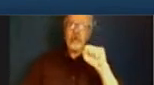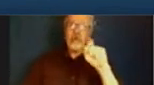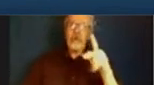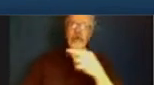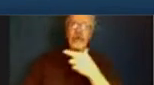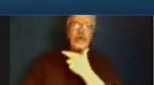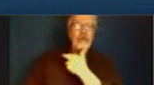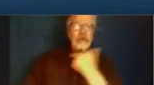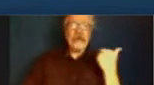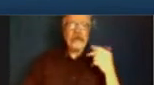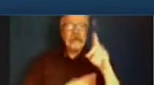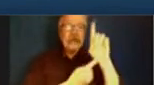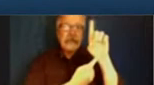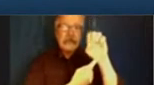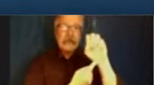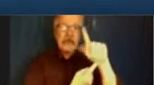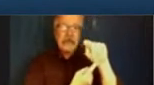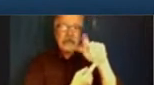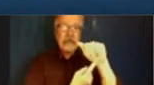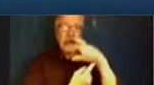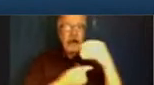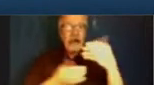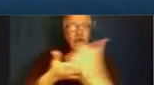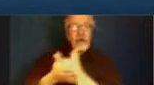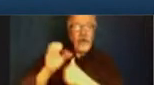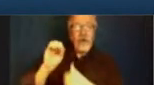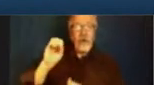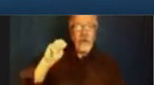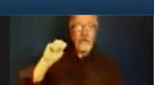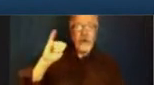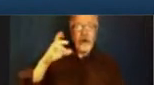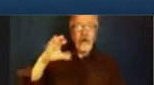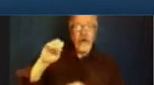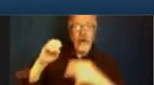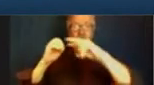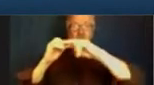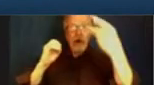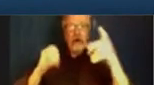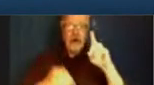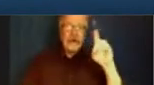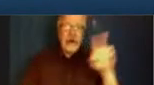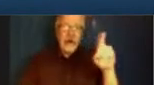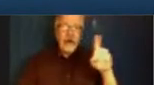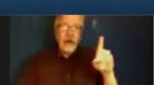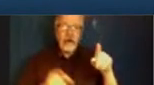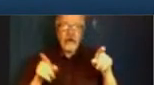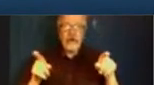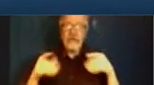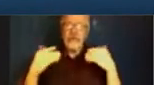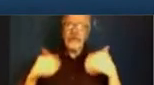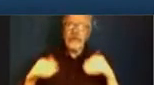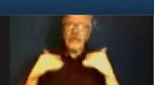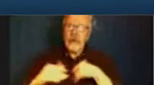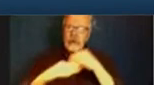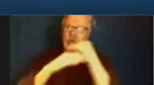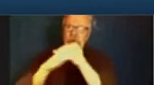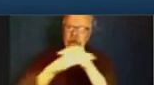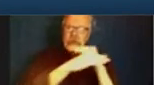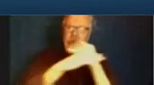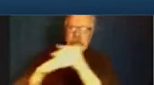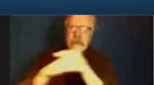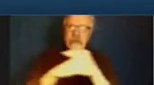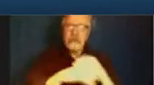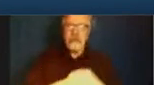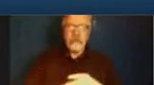really can protect themselves through the vaccine. In treating our holiday message, we talked about the